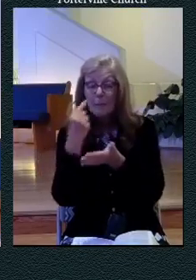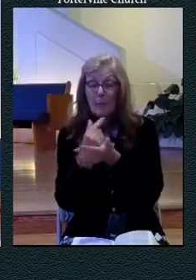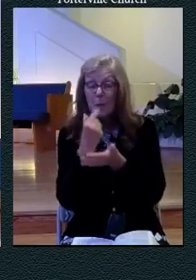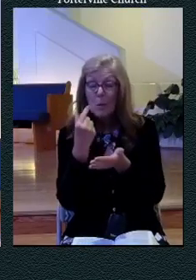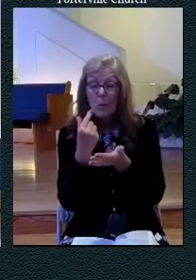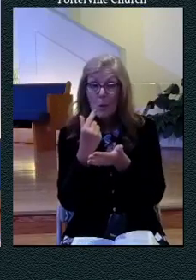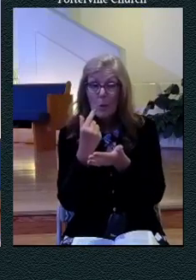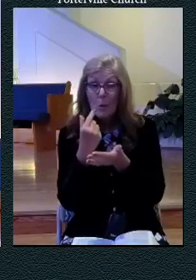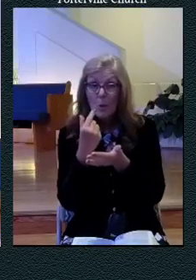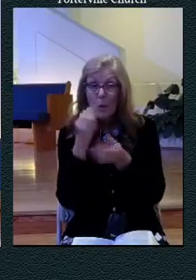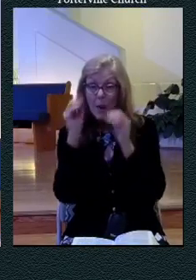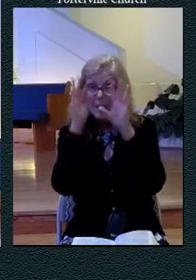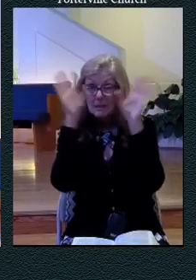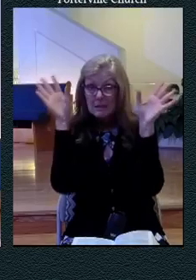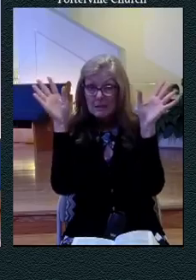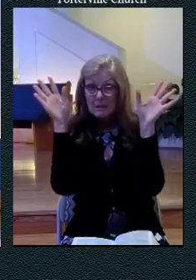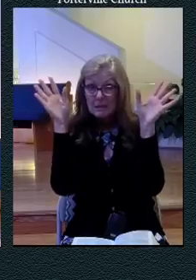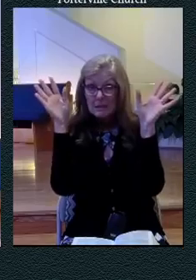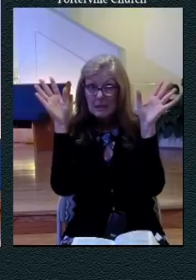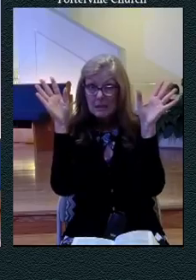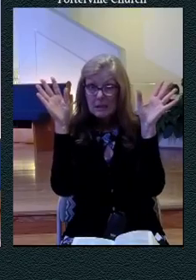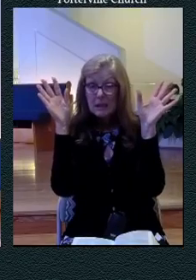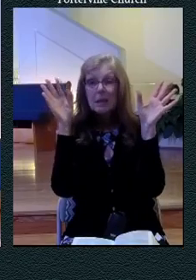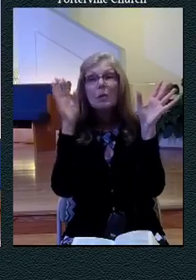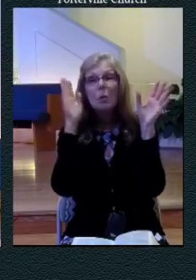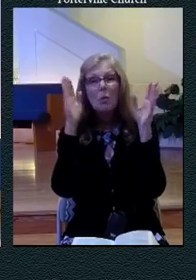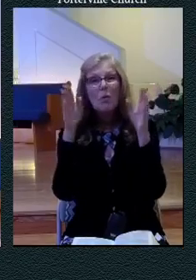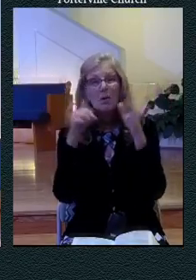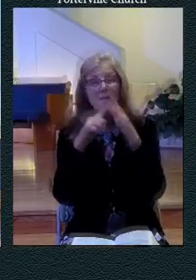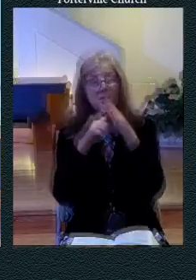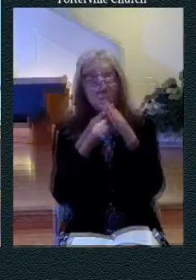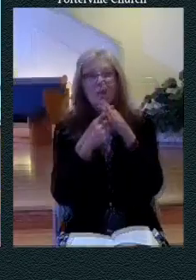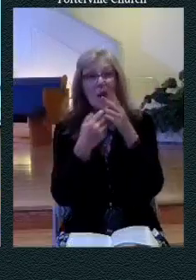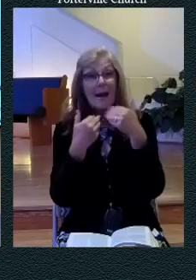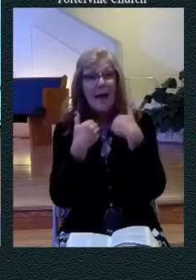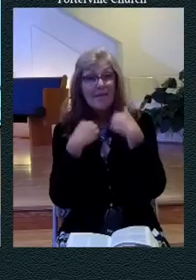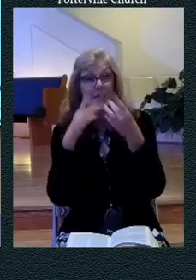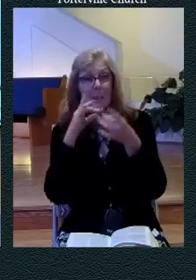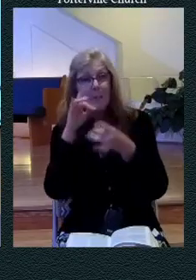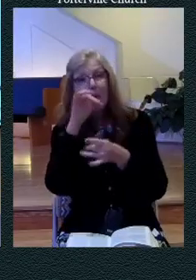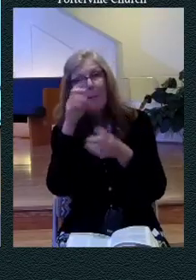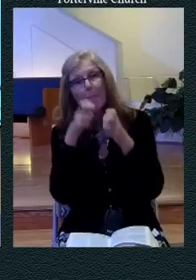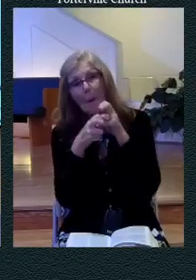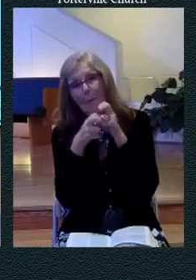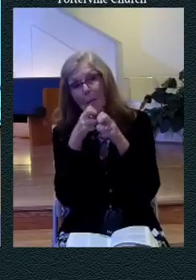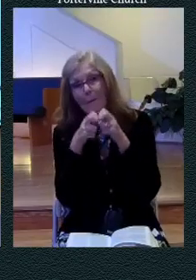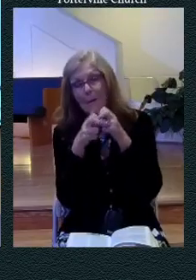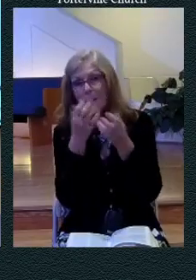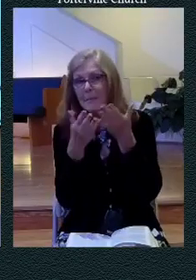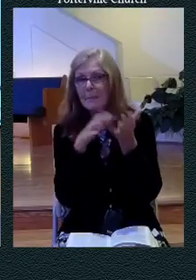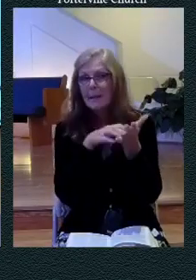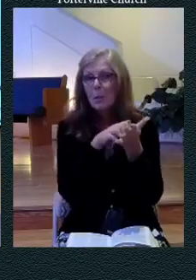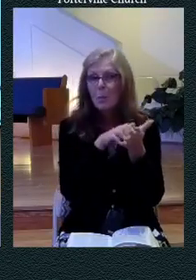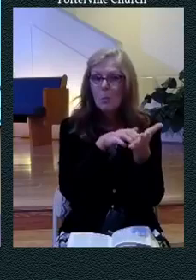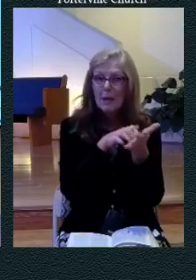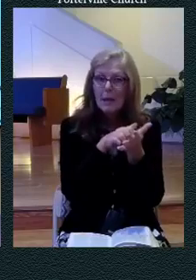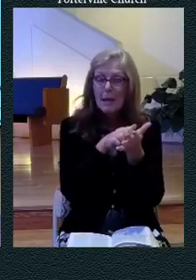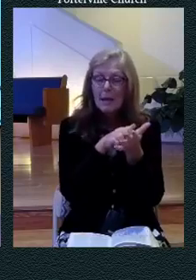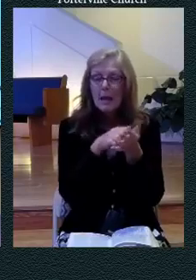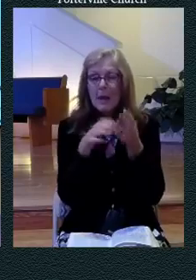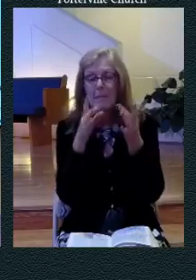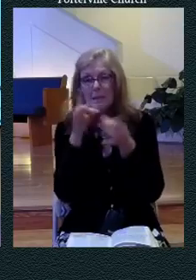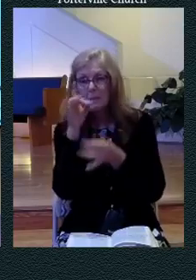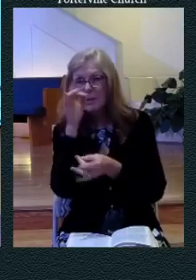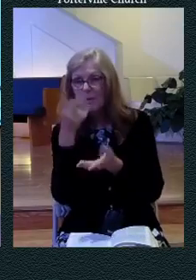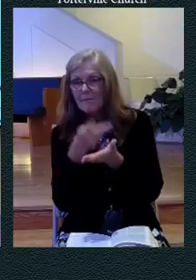you're going to start having some kind of spiritual problem. It may be weakness and spiritual failure, falling